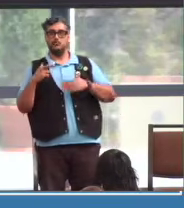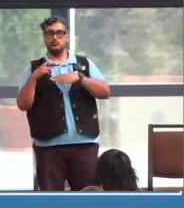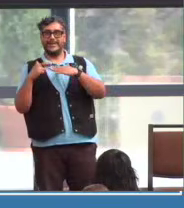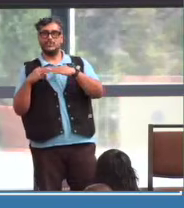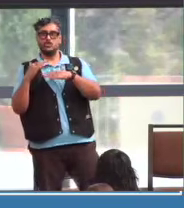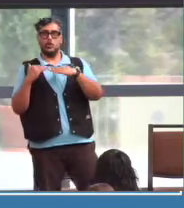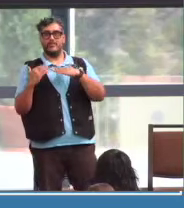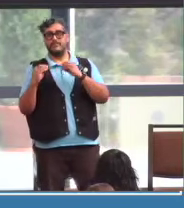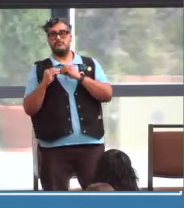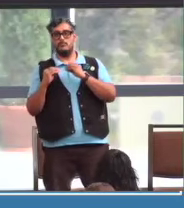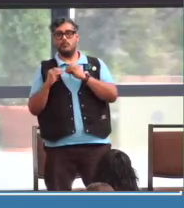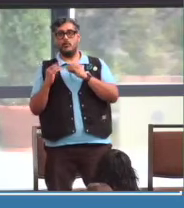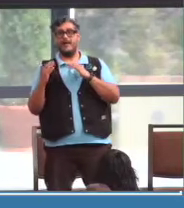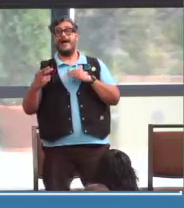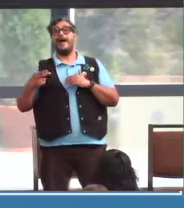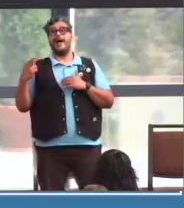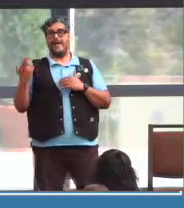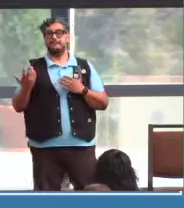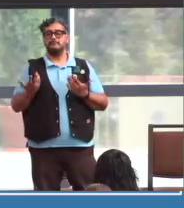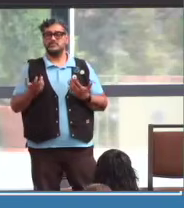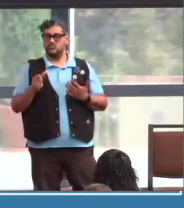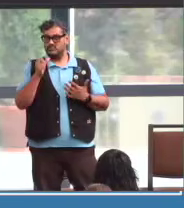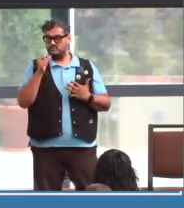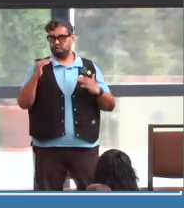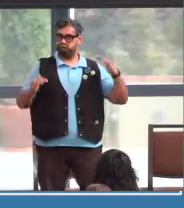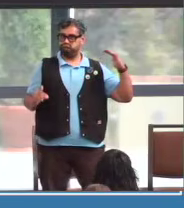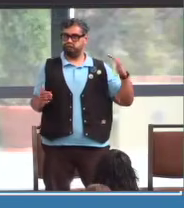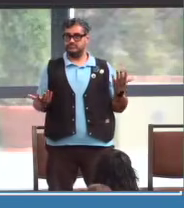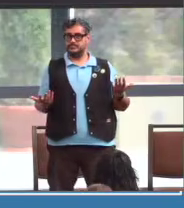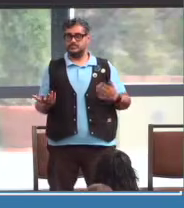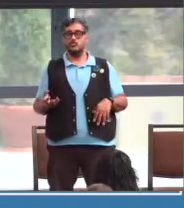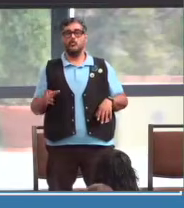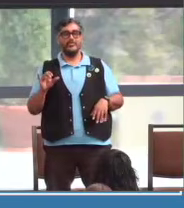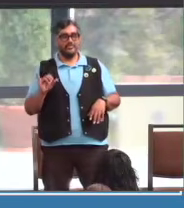is much higher than the other. They're not very equal. So those are the settings